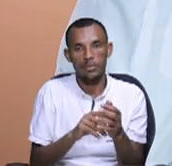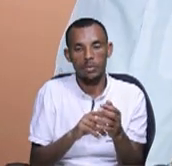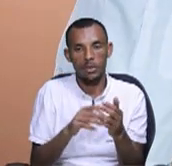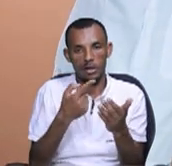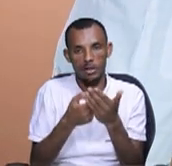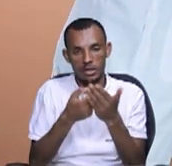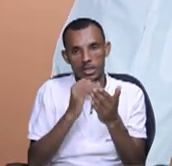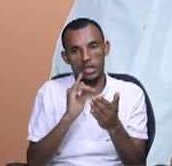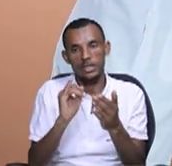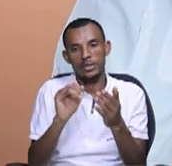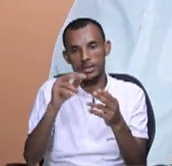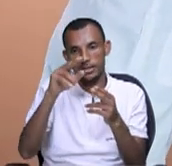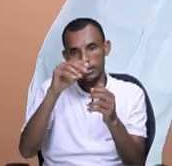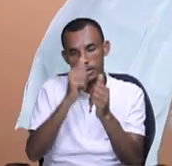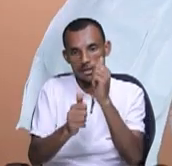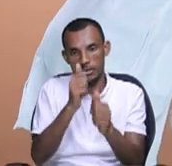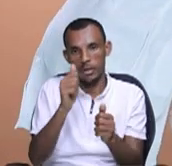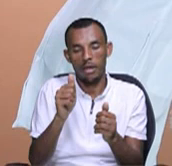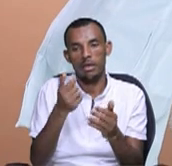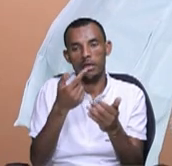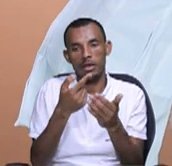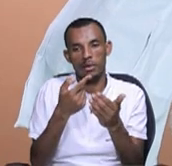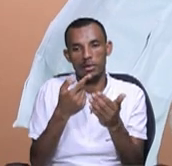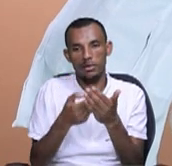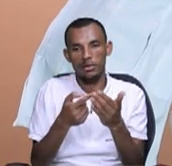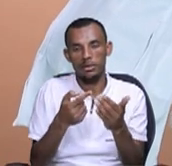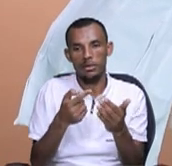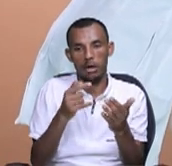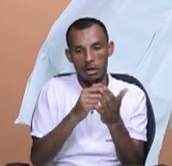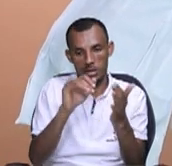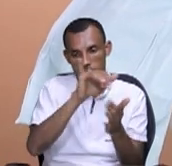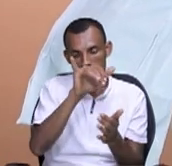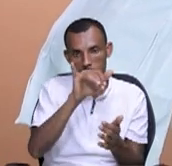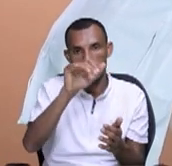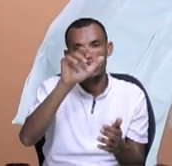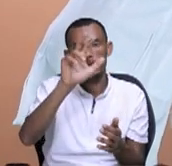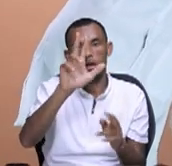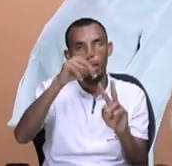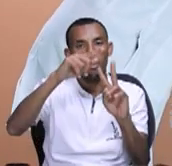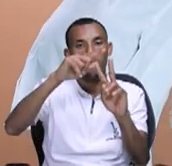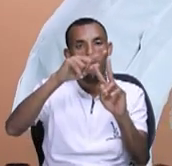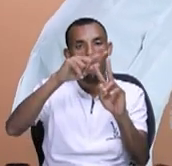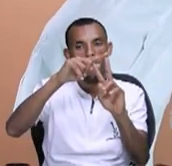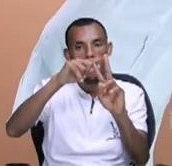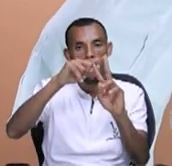here. This is cancelled by here. This means the same as what? 3 pi over